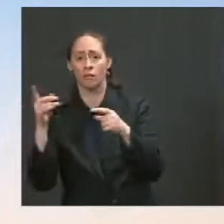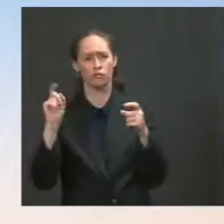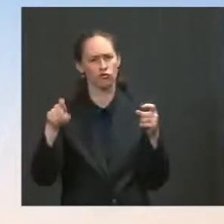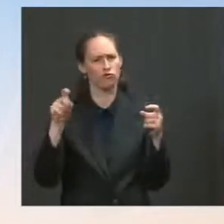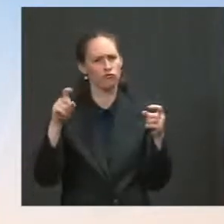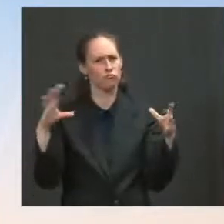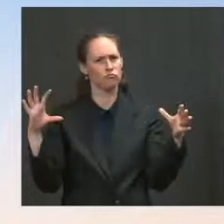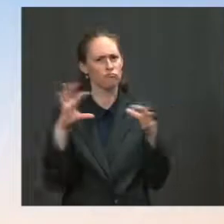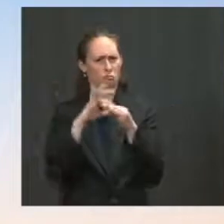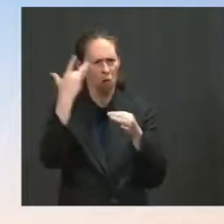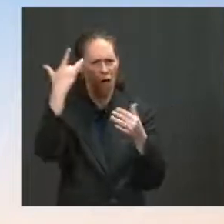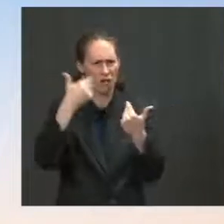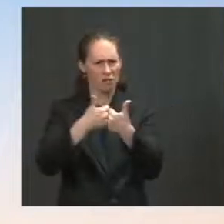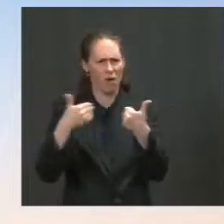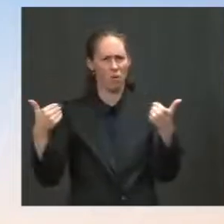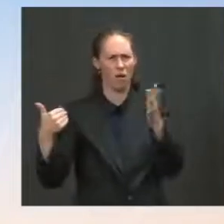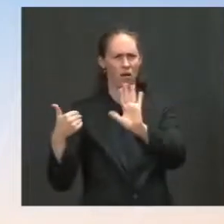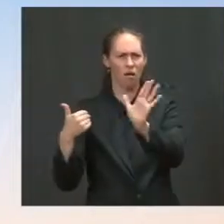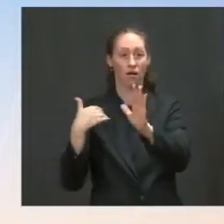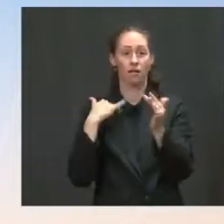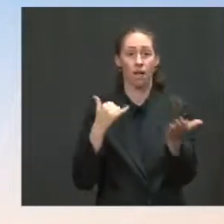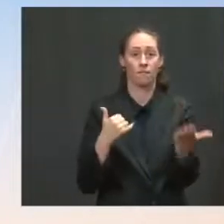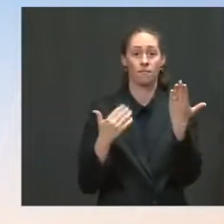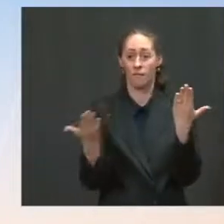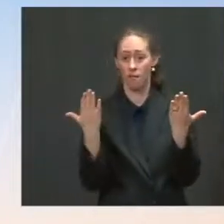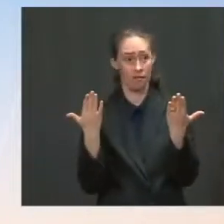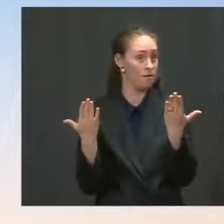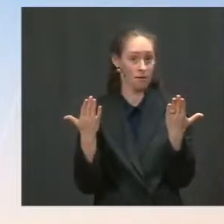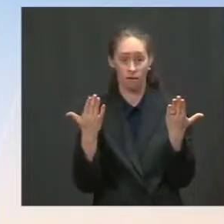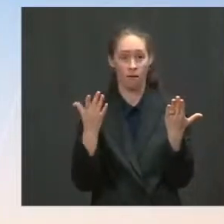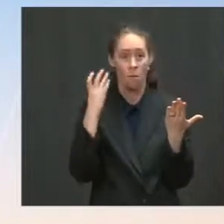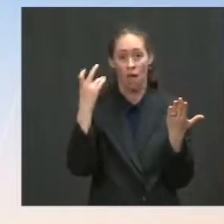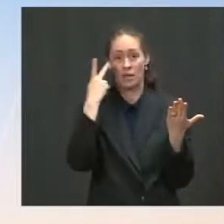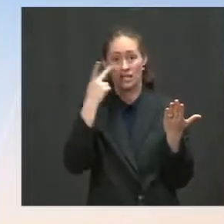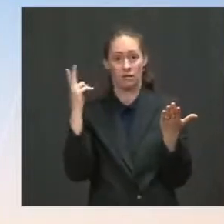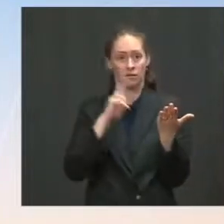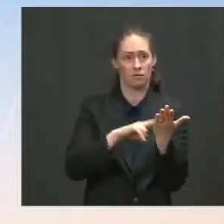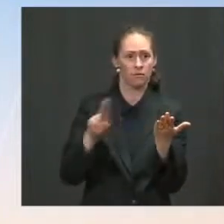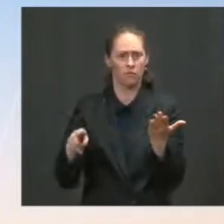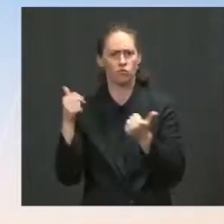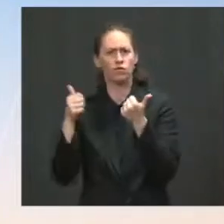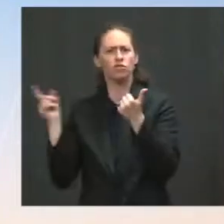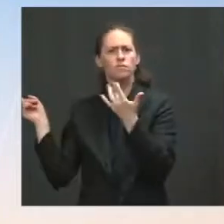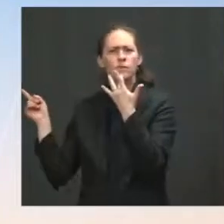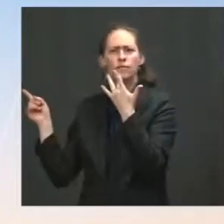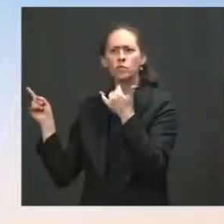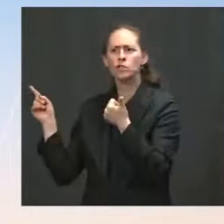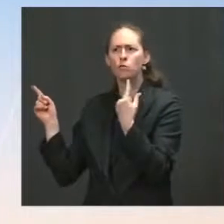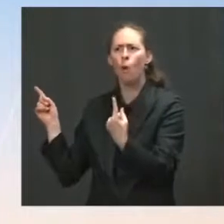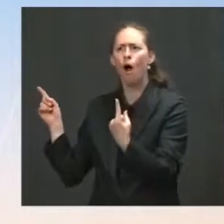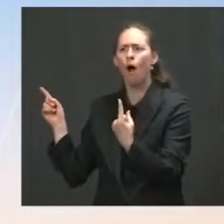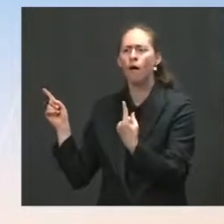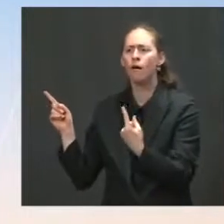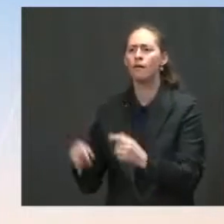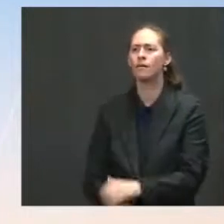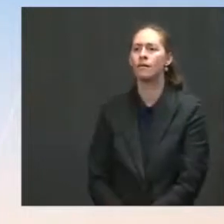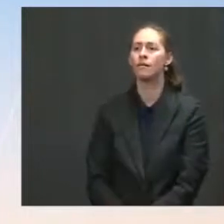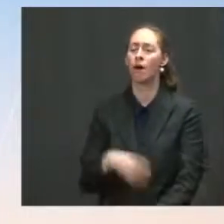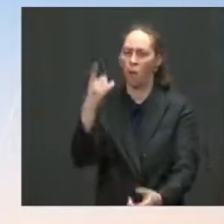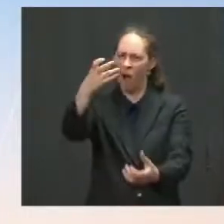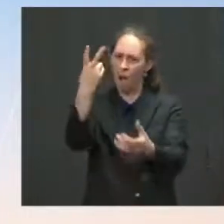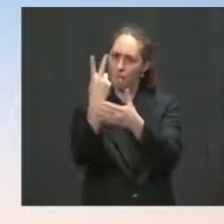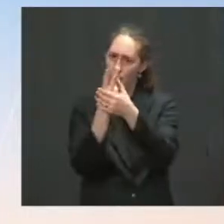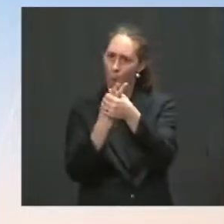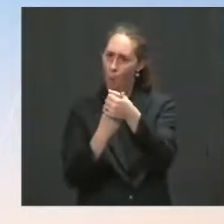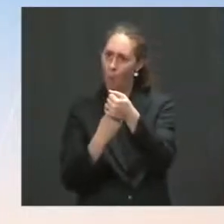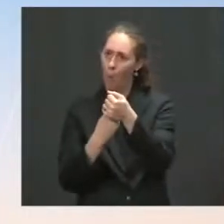the reconciliation bill? The president looks forward to signing both into law, and he's eager to do that. We've certainly made progress, and I'll